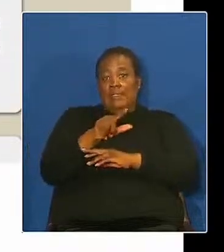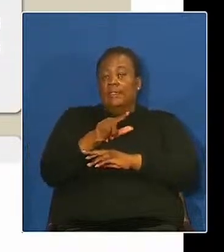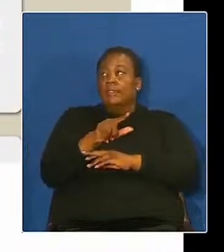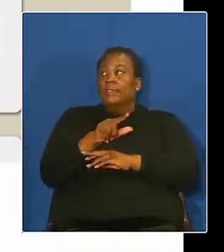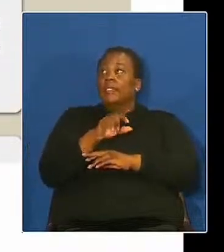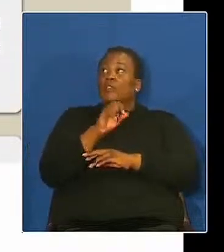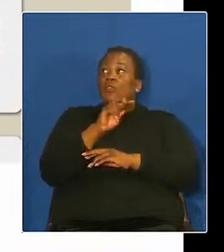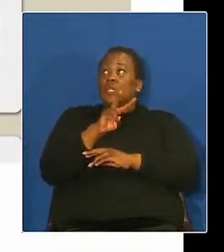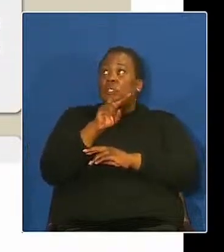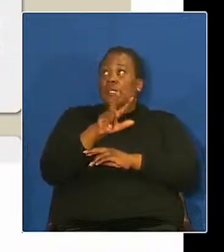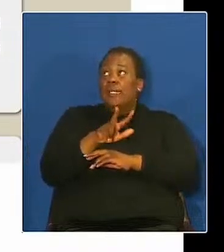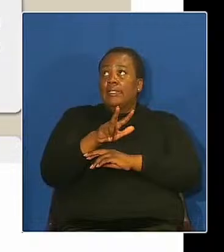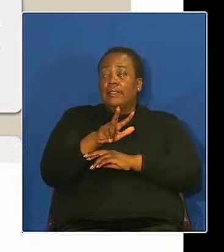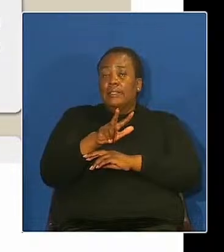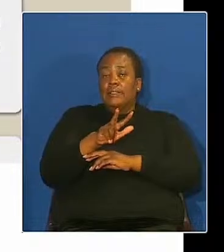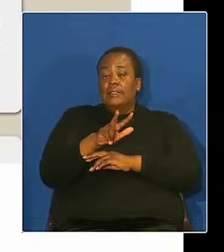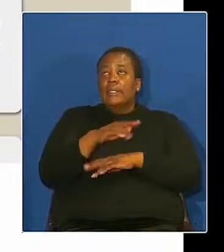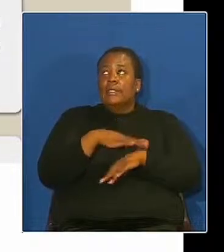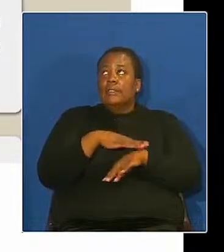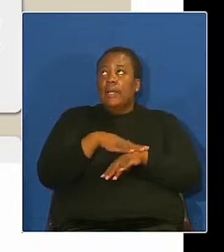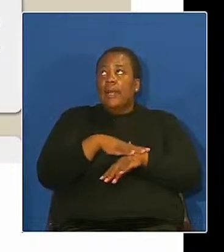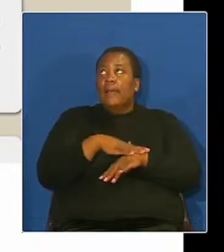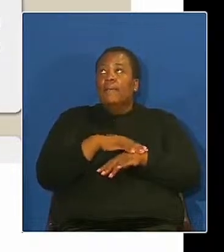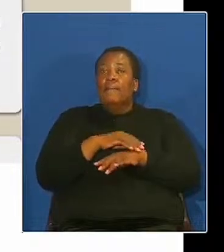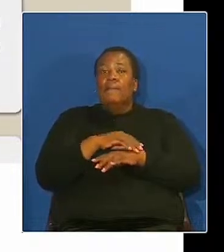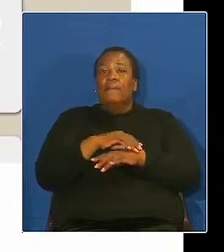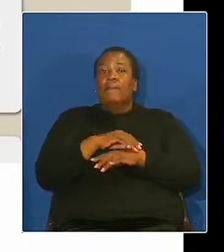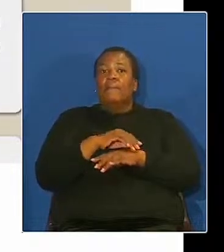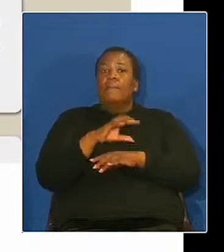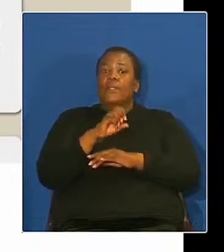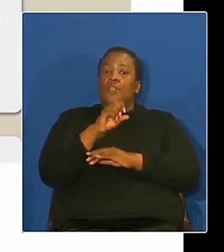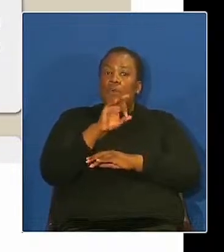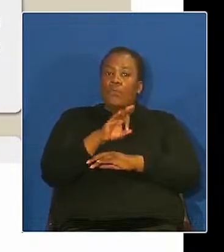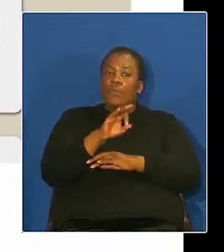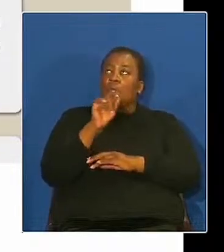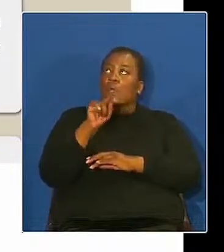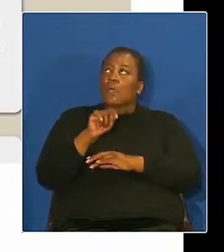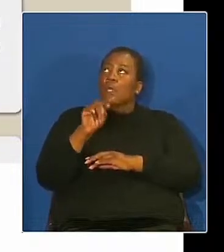around 23:21 at night,